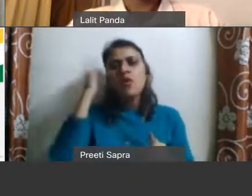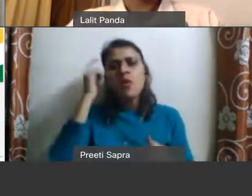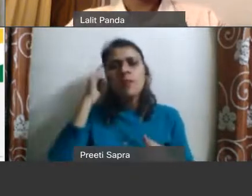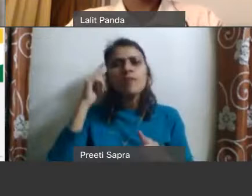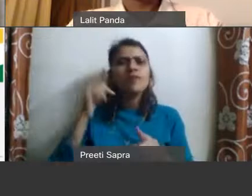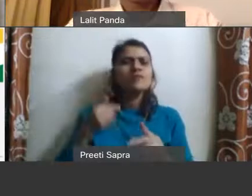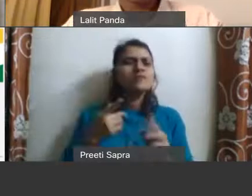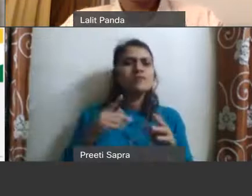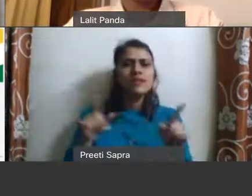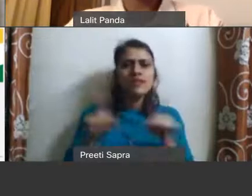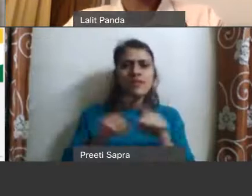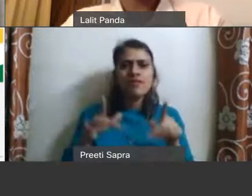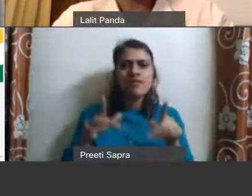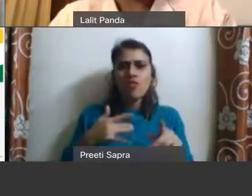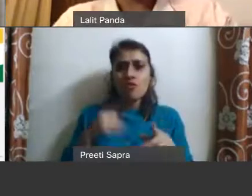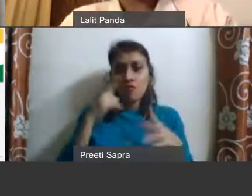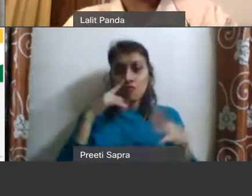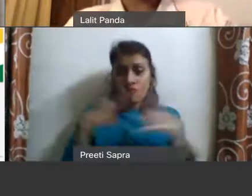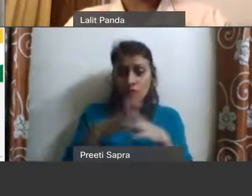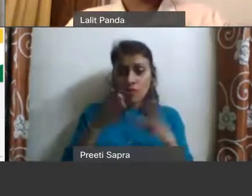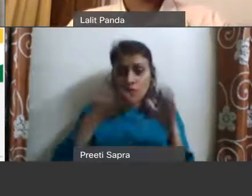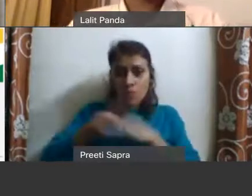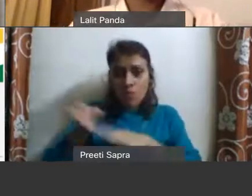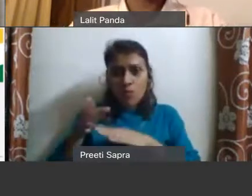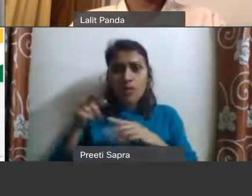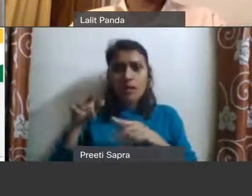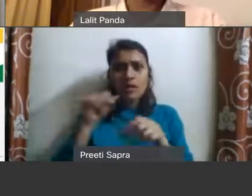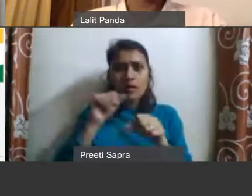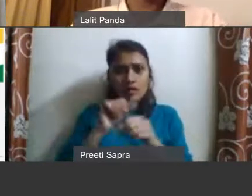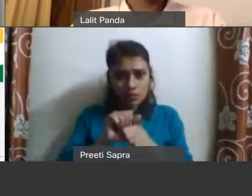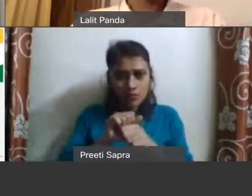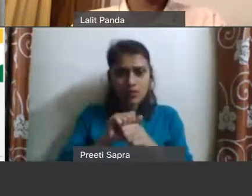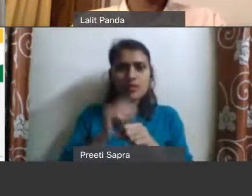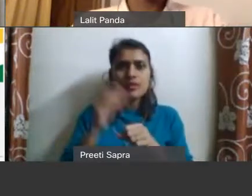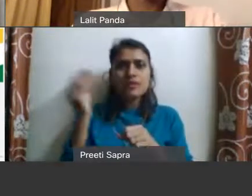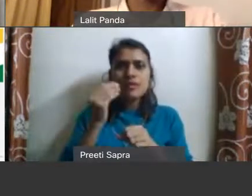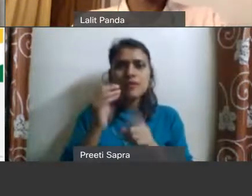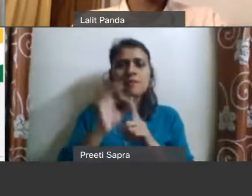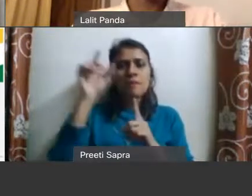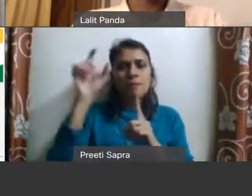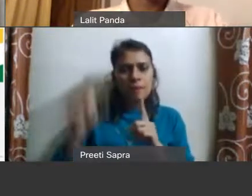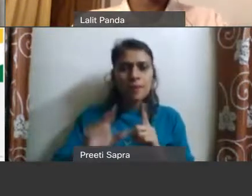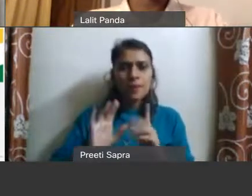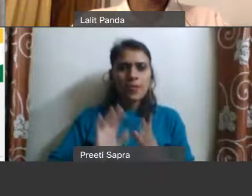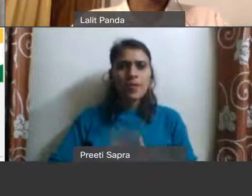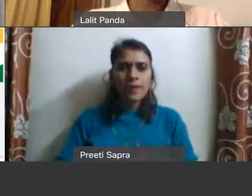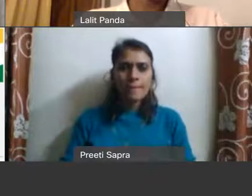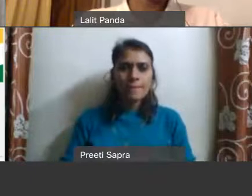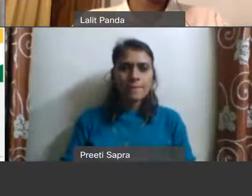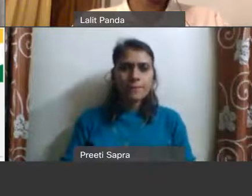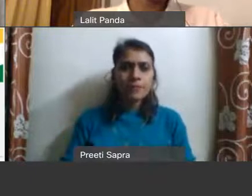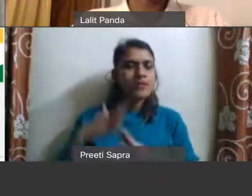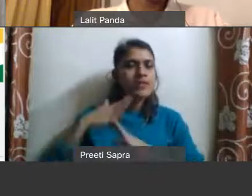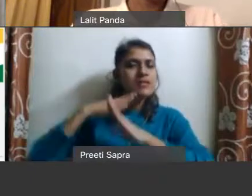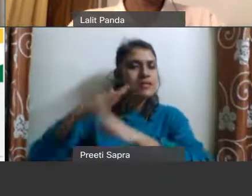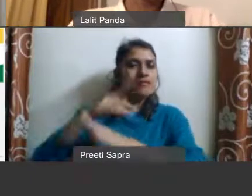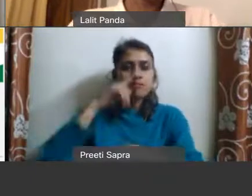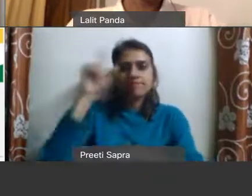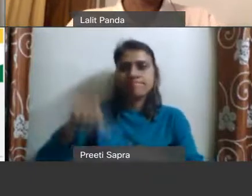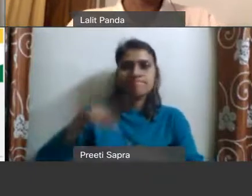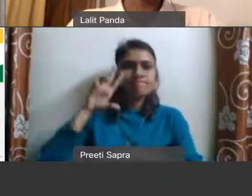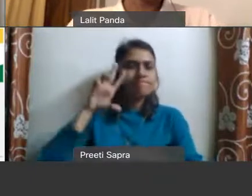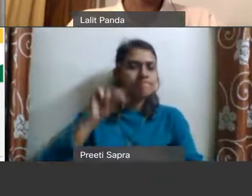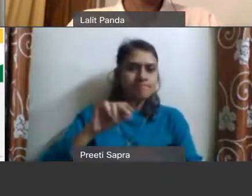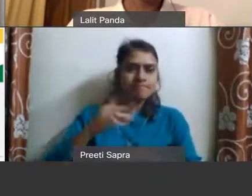that, of course, it is unsafe for women to go to a commonsensical view for some persons, at least, that it is unsafe for women to work in that kind